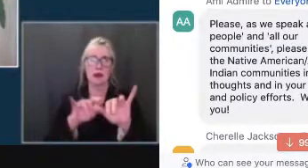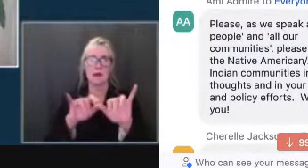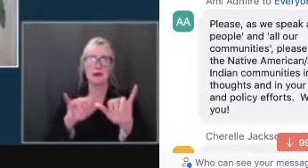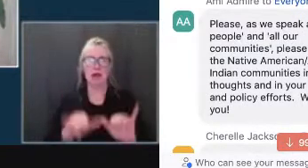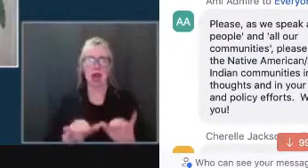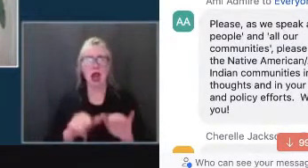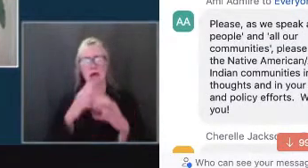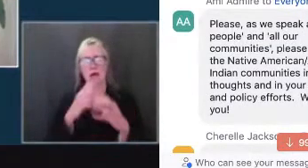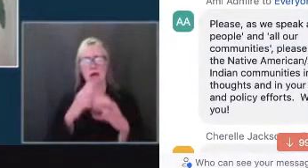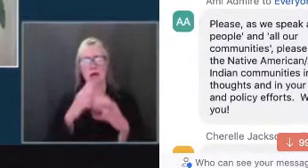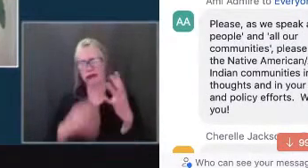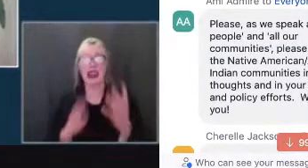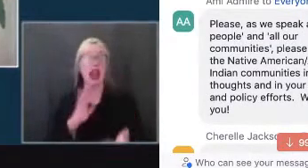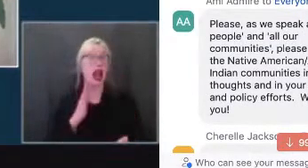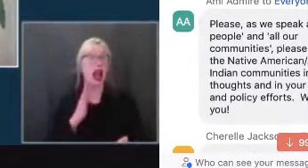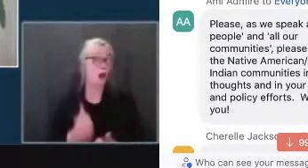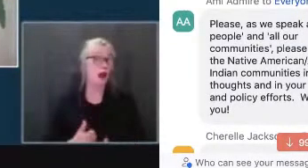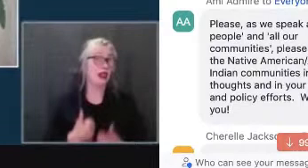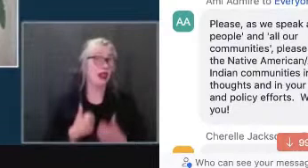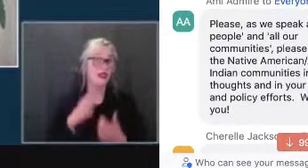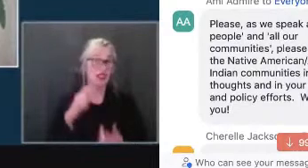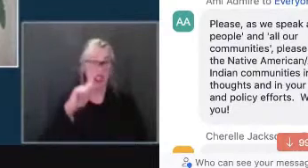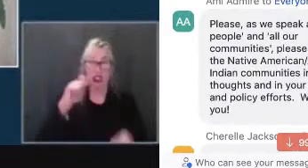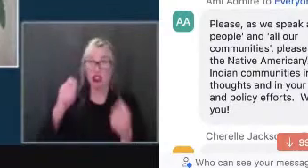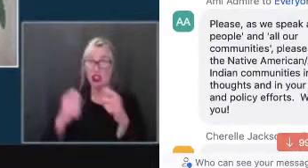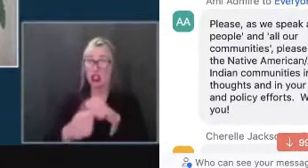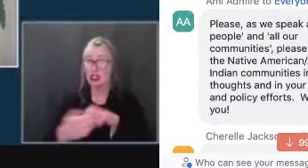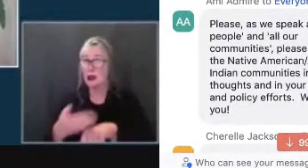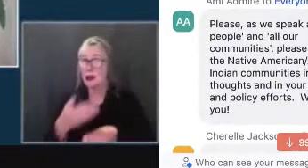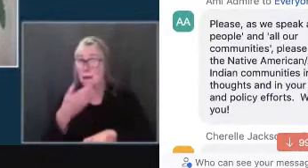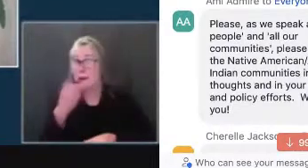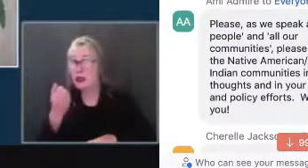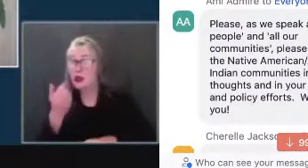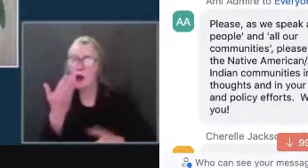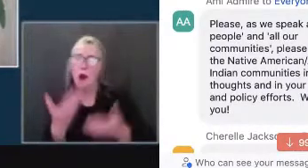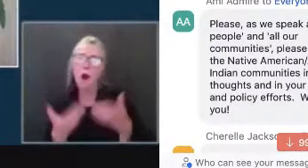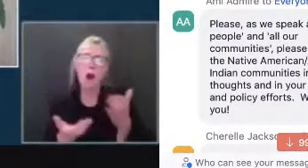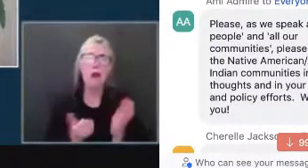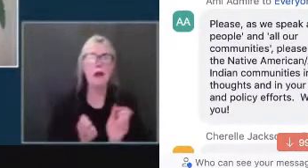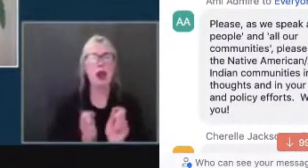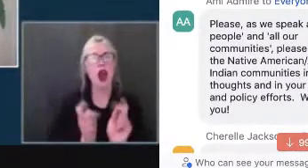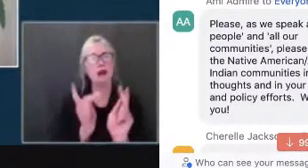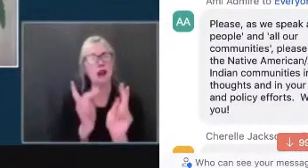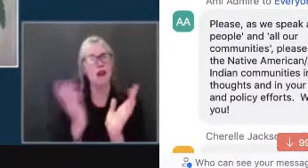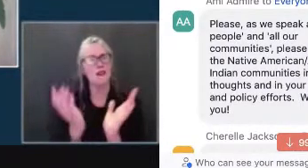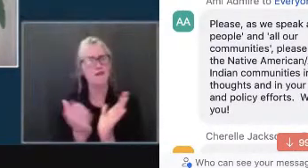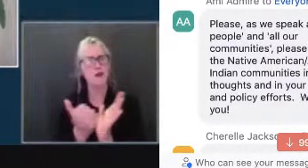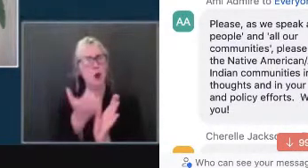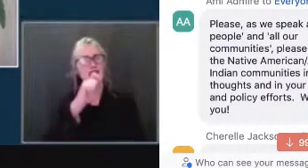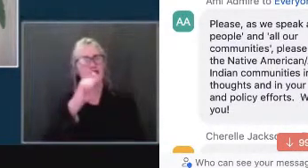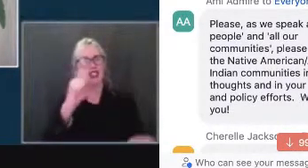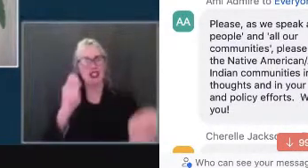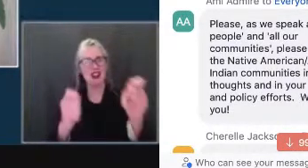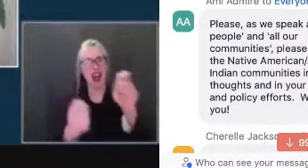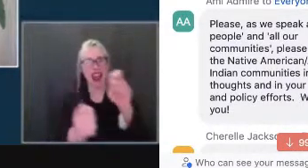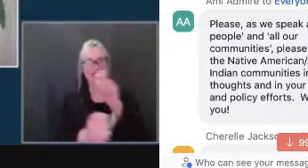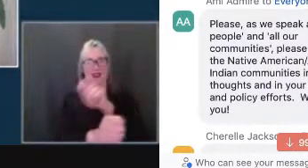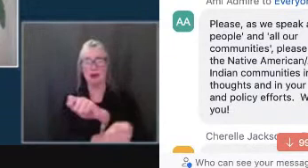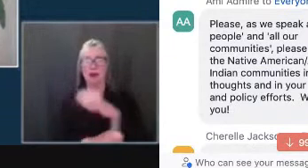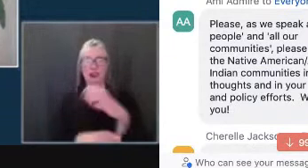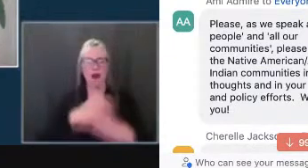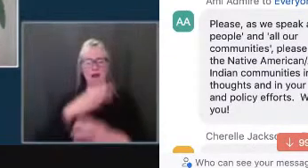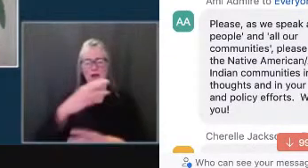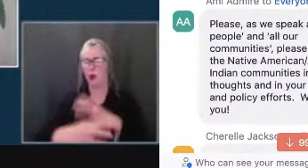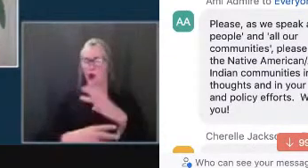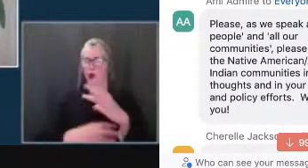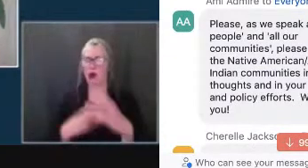of life or they will create the opportunity for us to win the transformational change that many of us